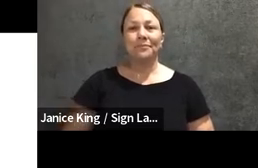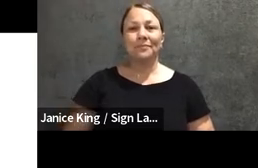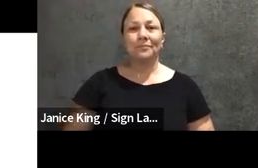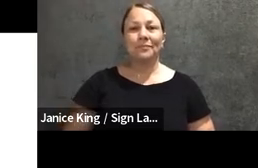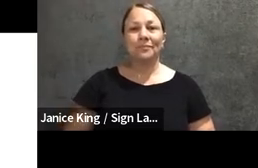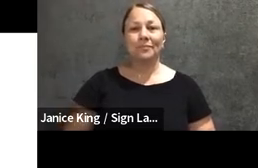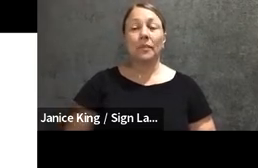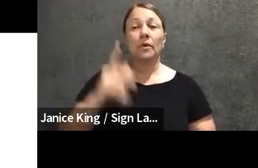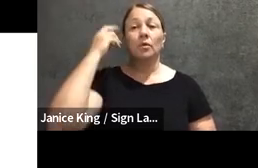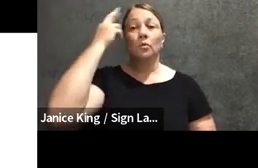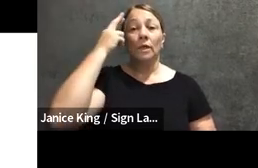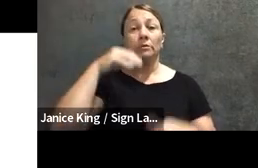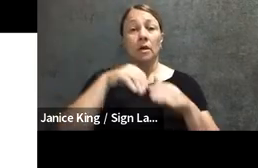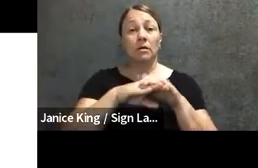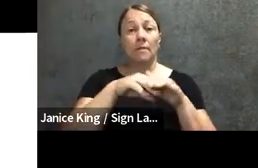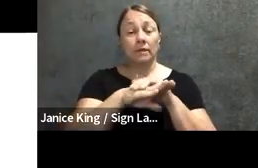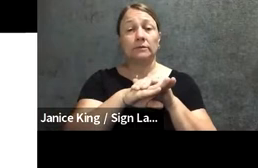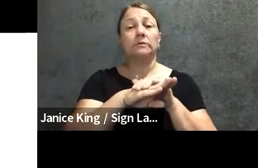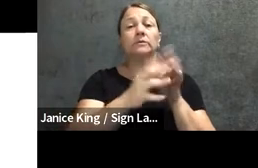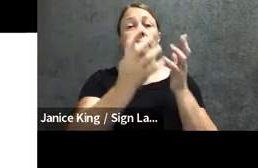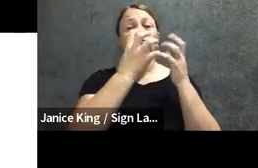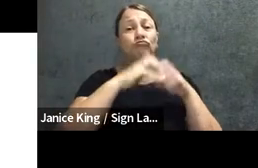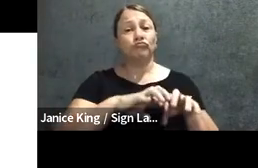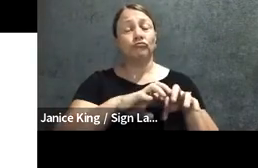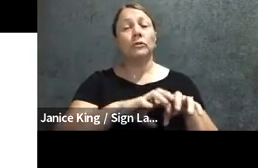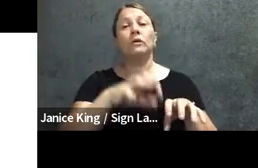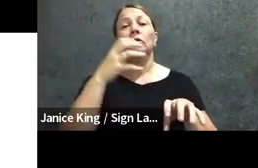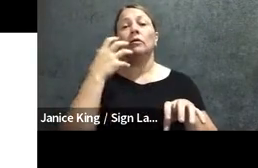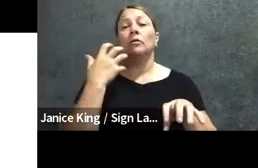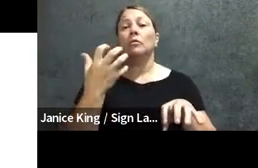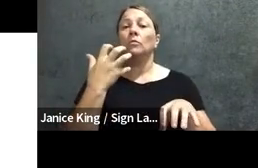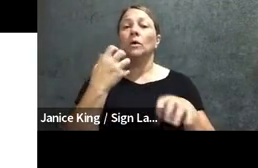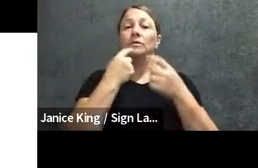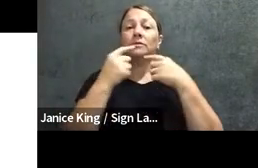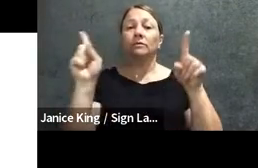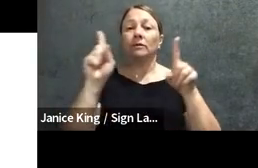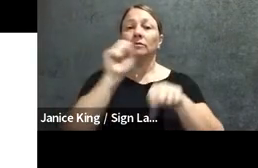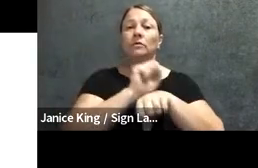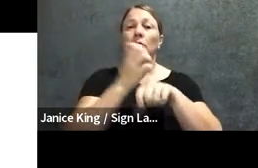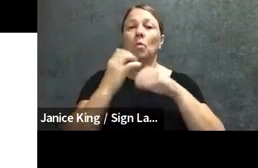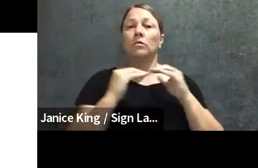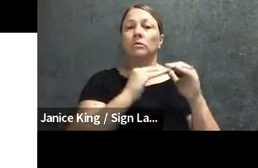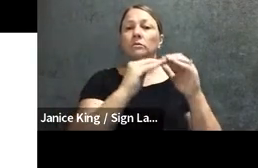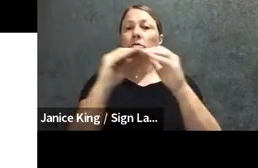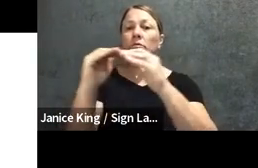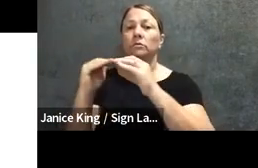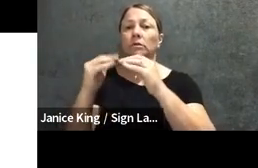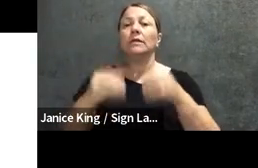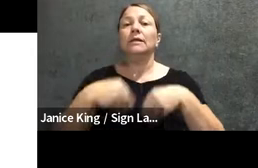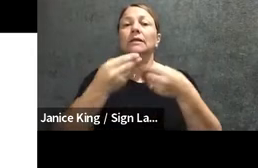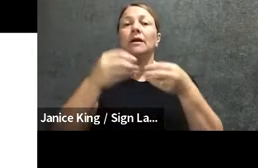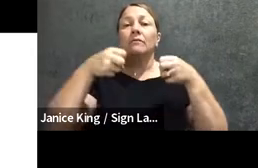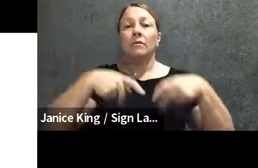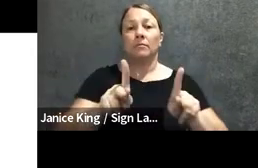The purpose of the reasonable accommodation is not to provide an advantage, but to level the playing field, to provide an opportunity